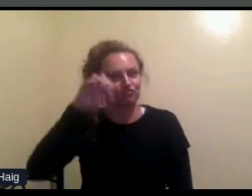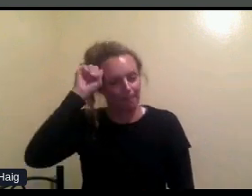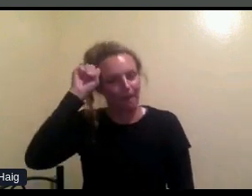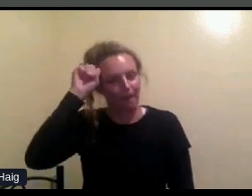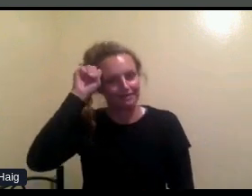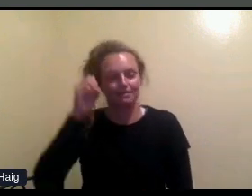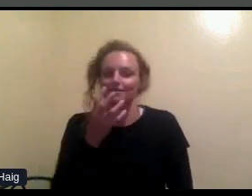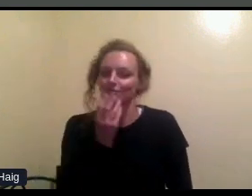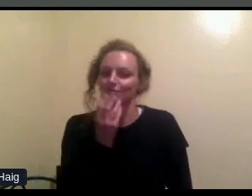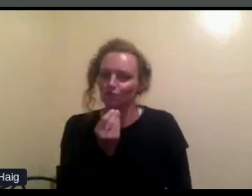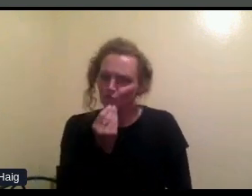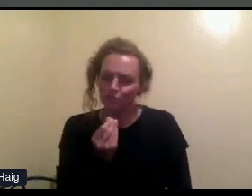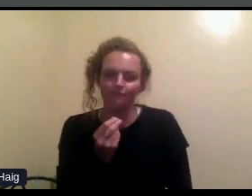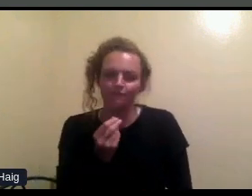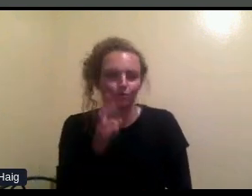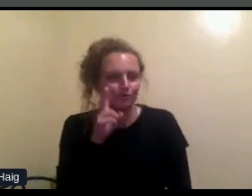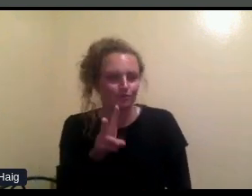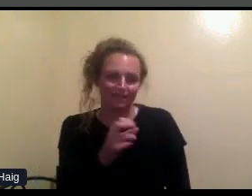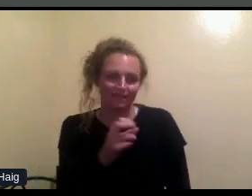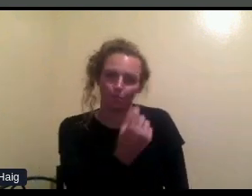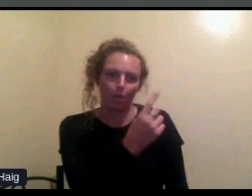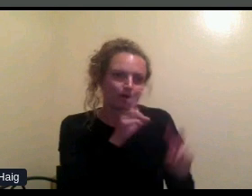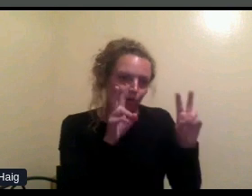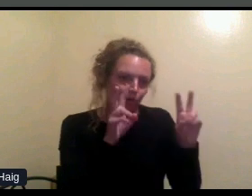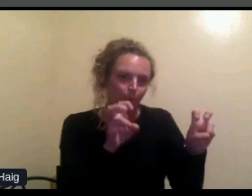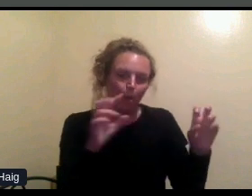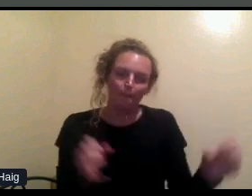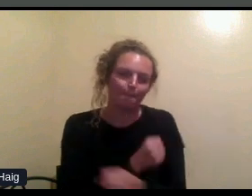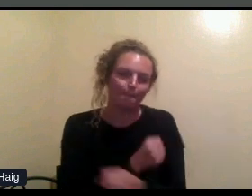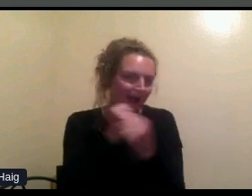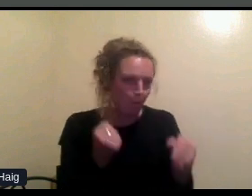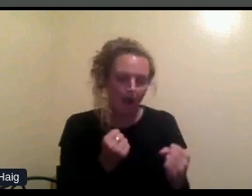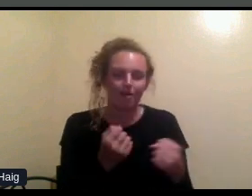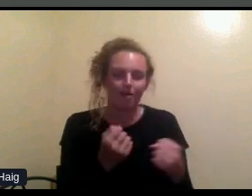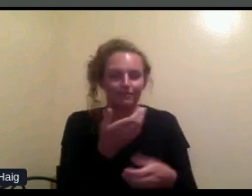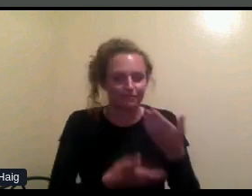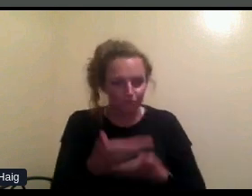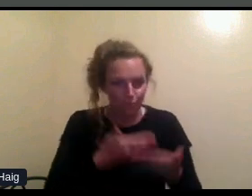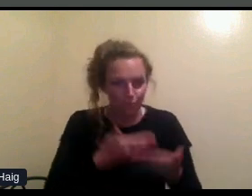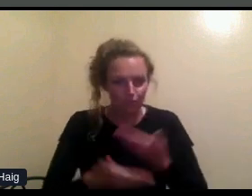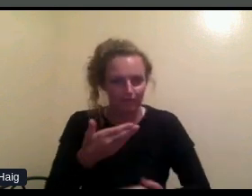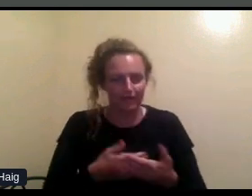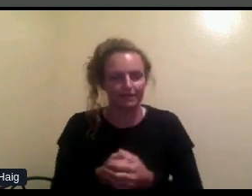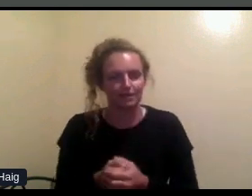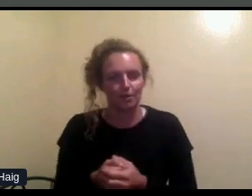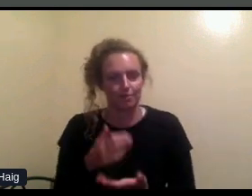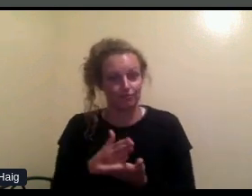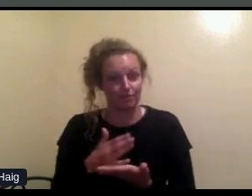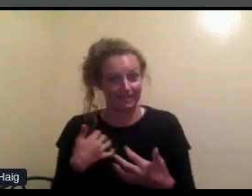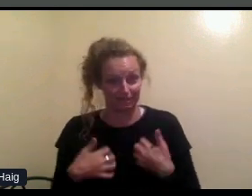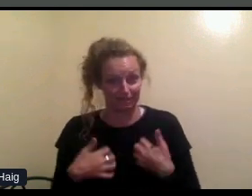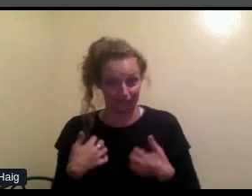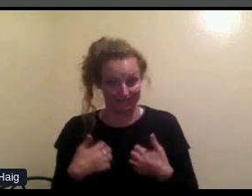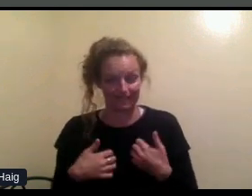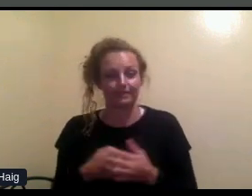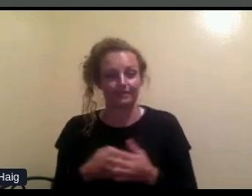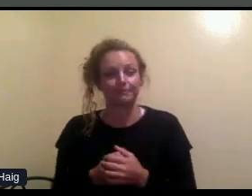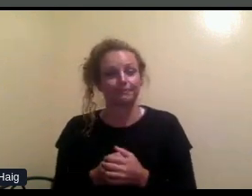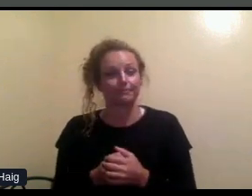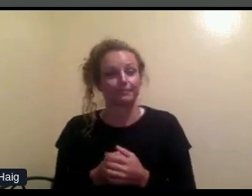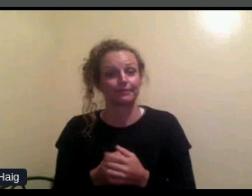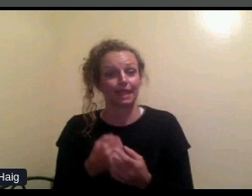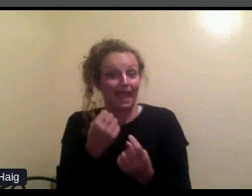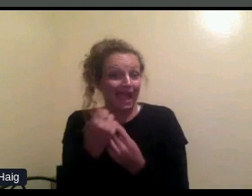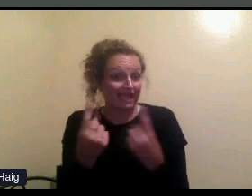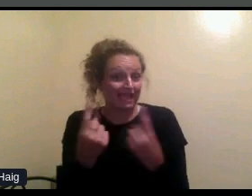to see even a single quote, the power of a single quote. So I'm really interested to see that. If anyone is listening in, I can see that lots of you